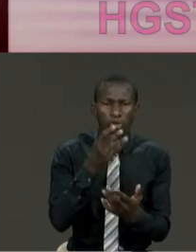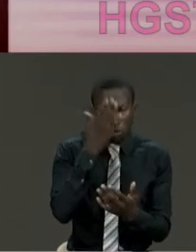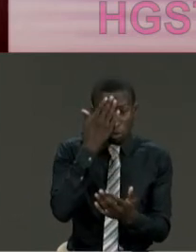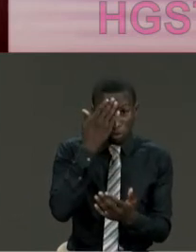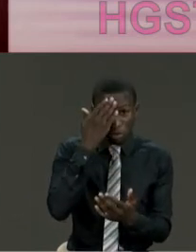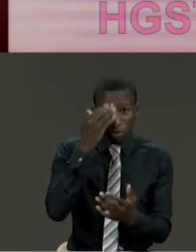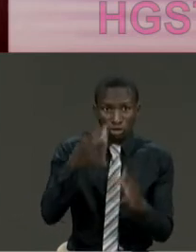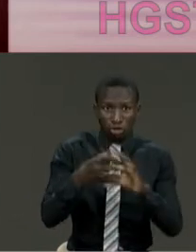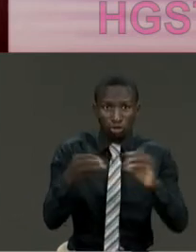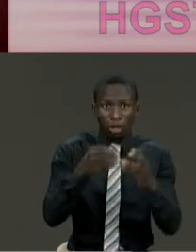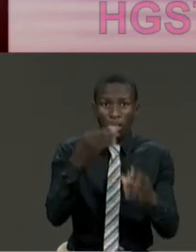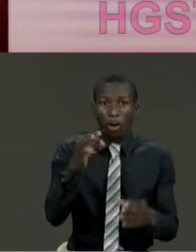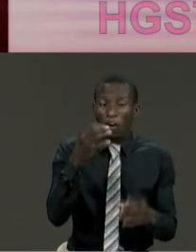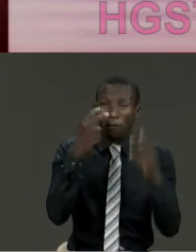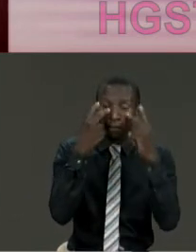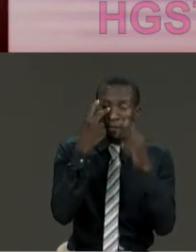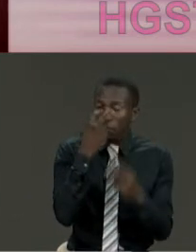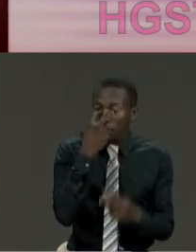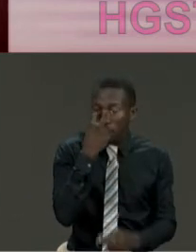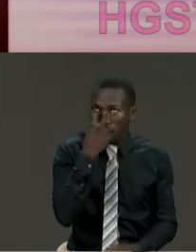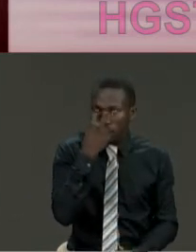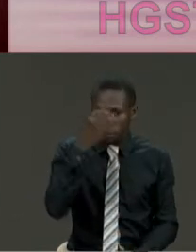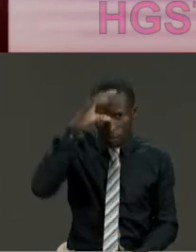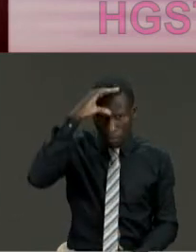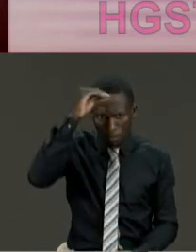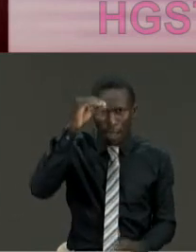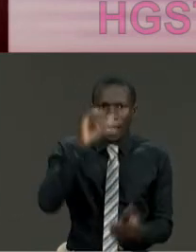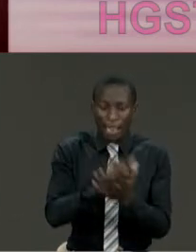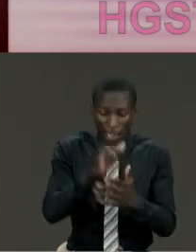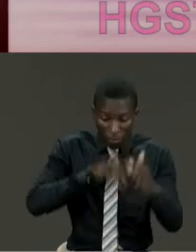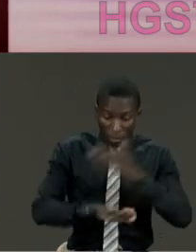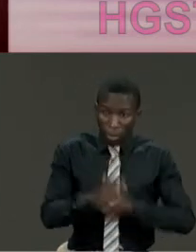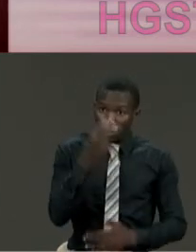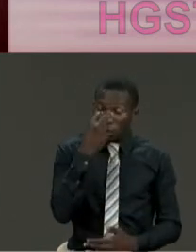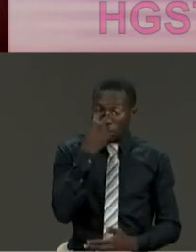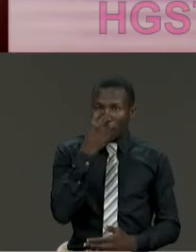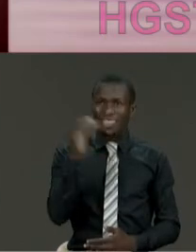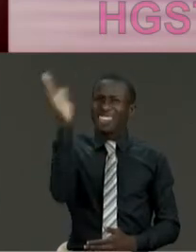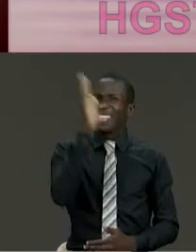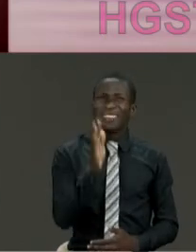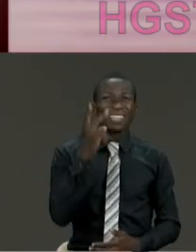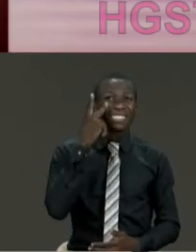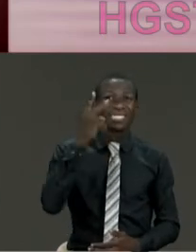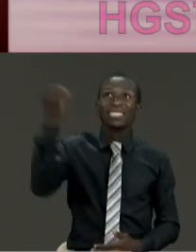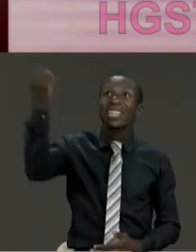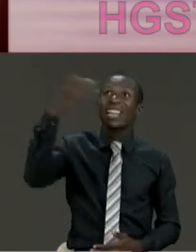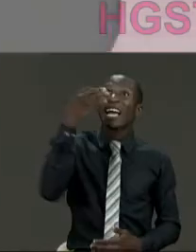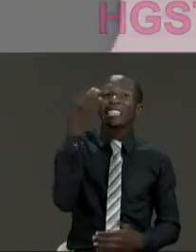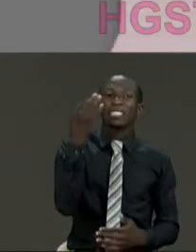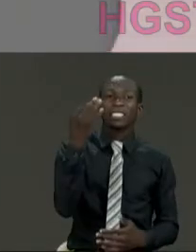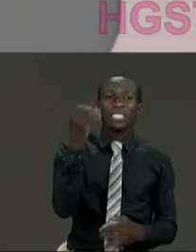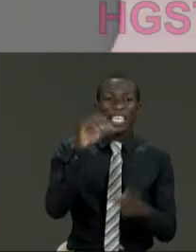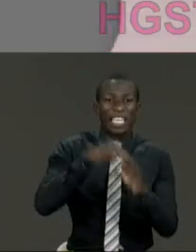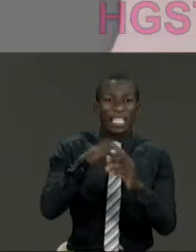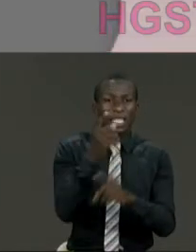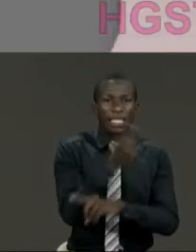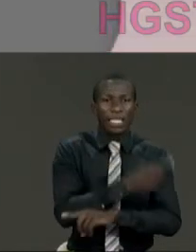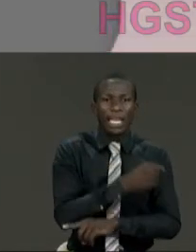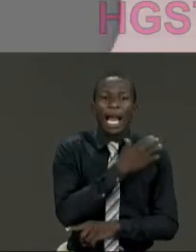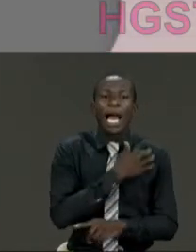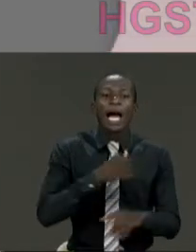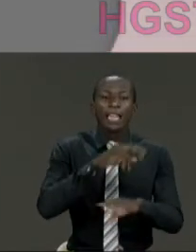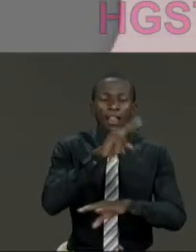man who was born blind, never see the light of day right from birth. And they